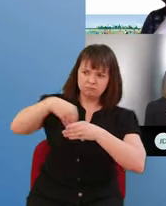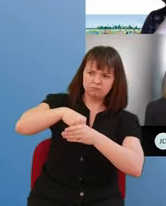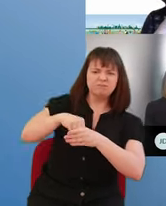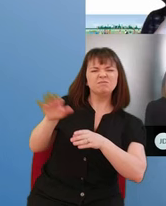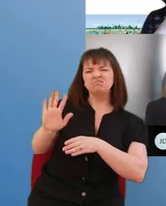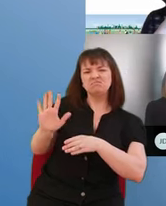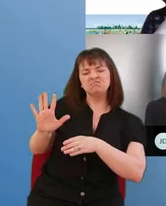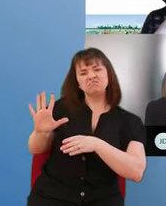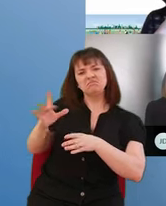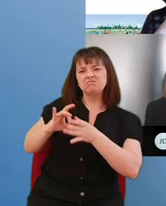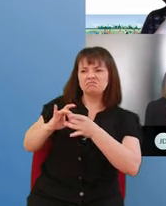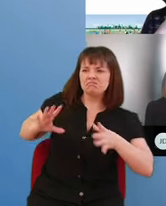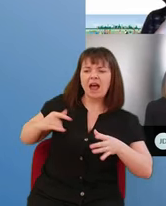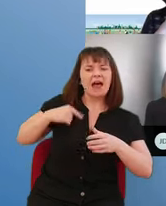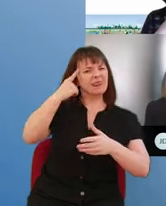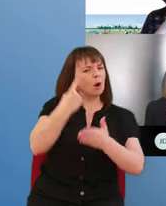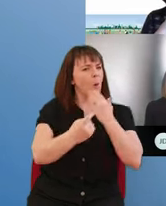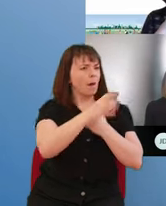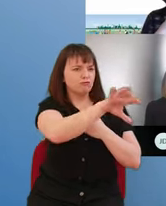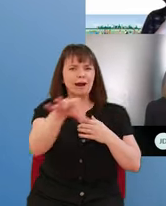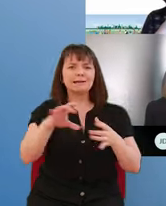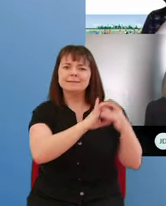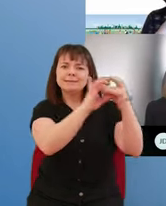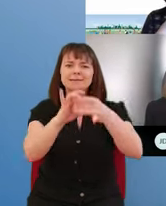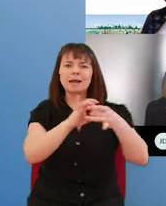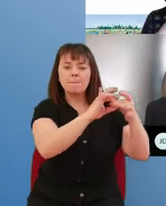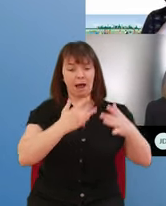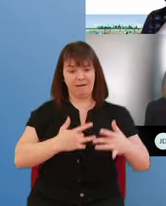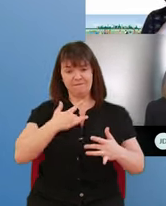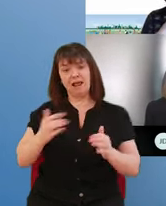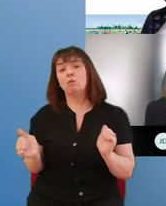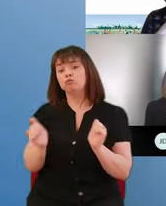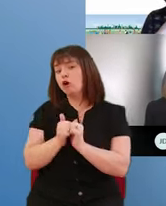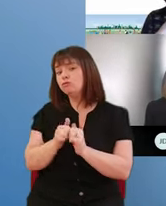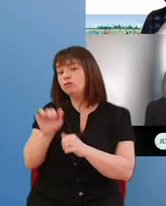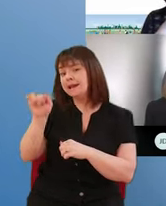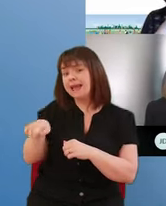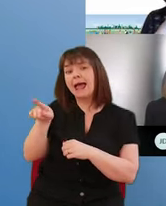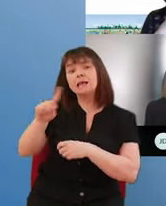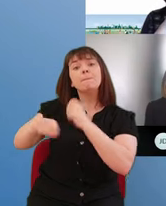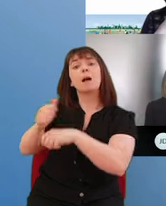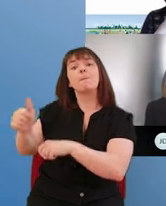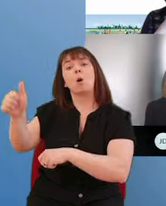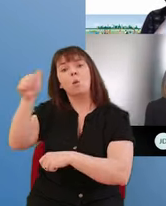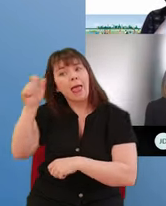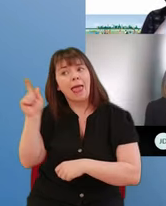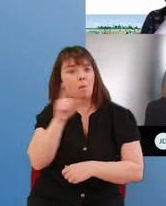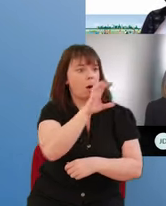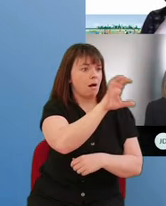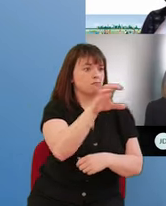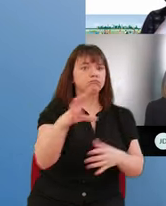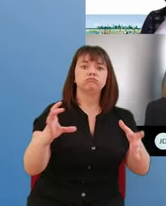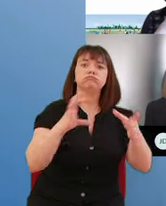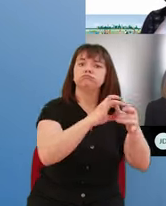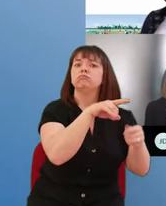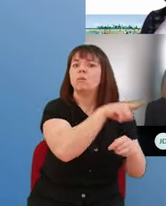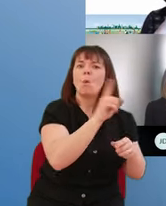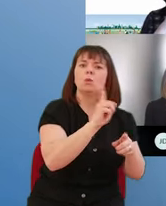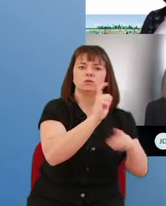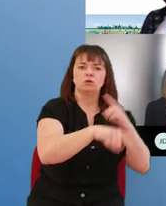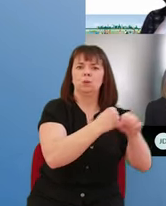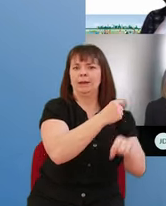practices that would likely benefit the PCN and allow the PCN to grow the delivery of how they offer long-term care for people living